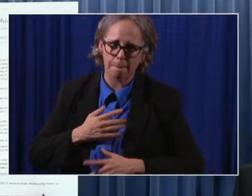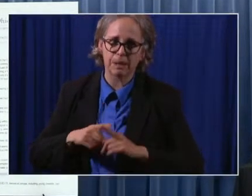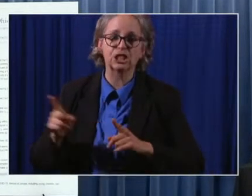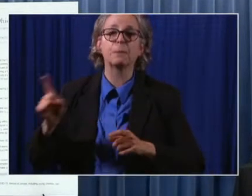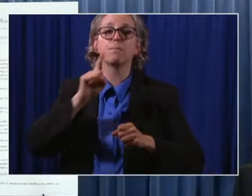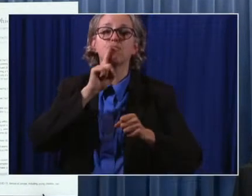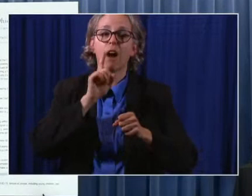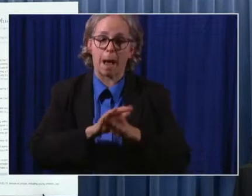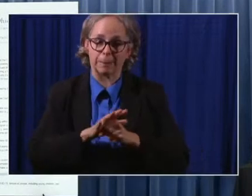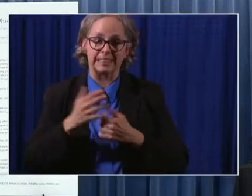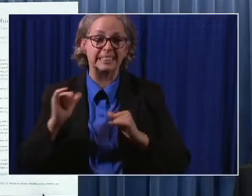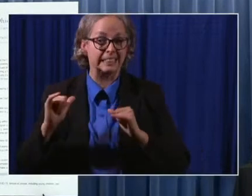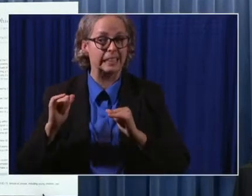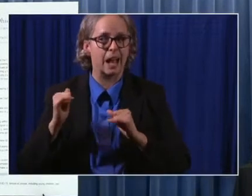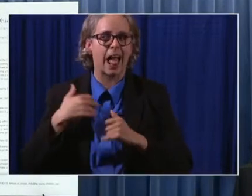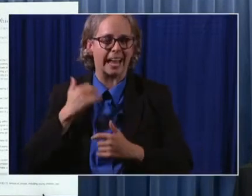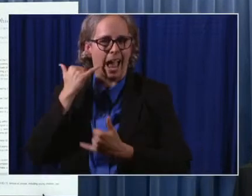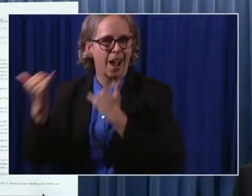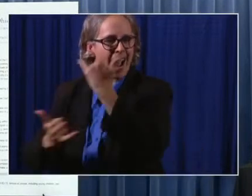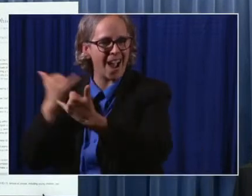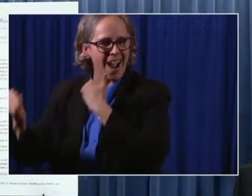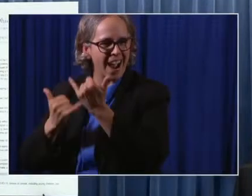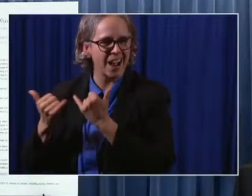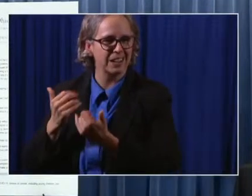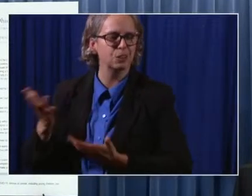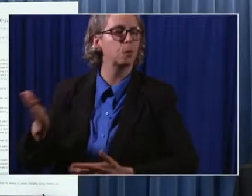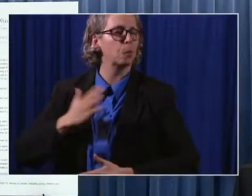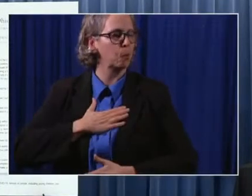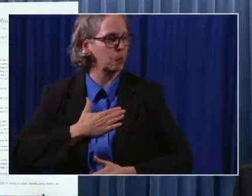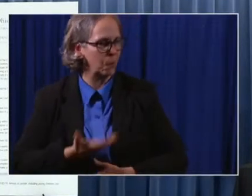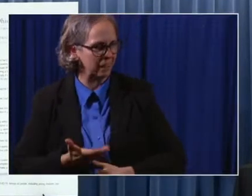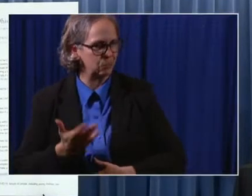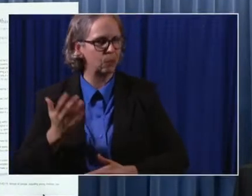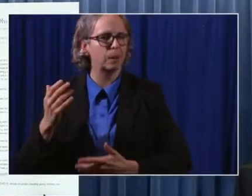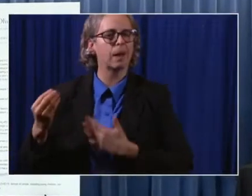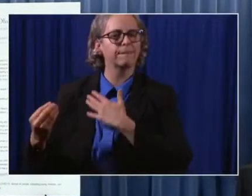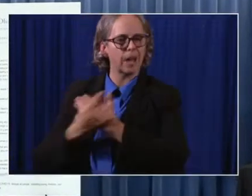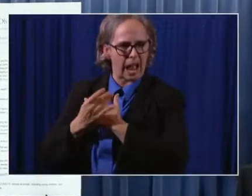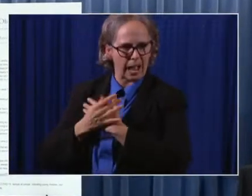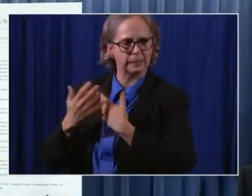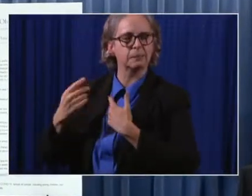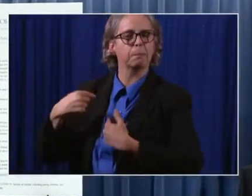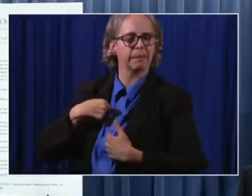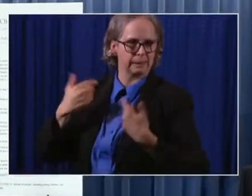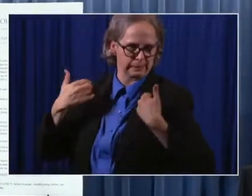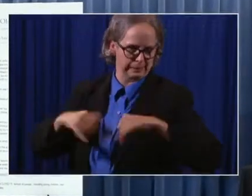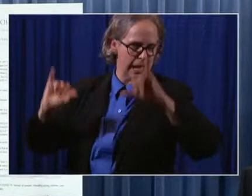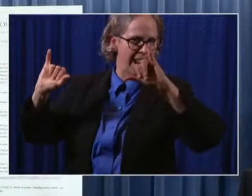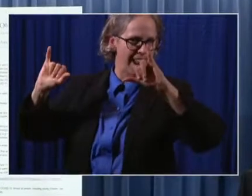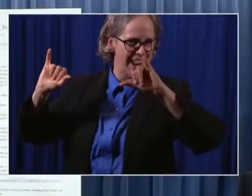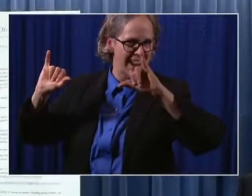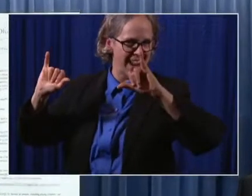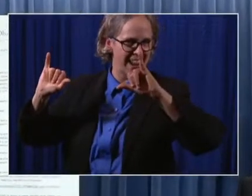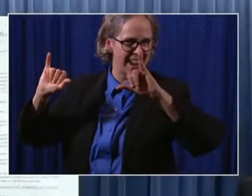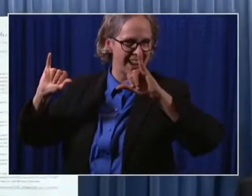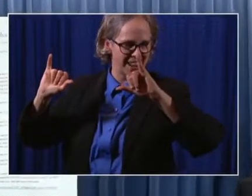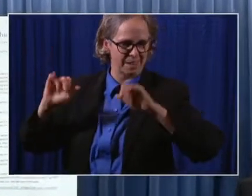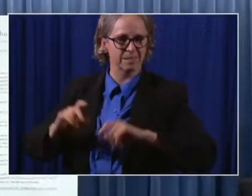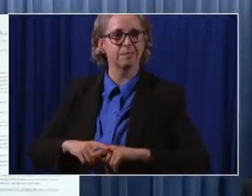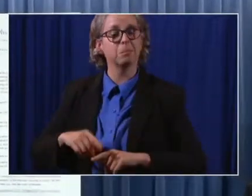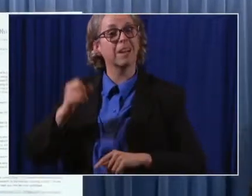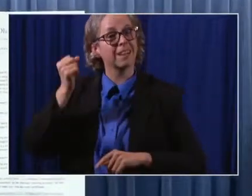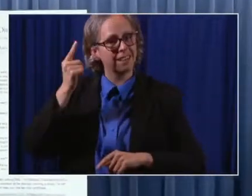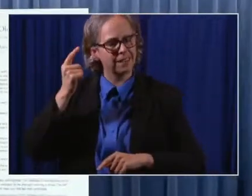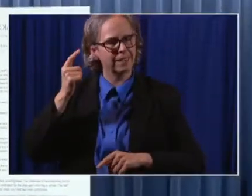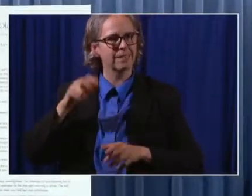away, and she'll be available to continue advising me and our office as we move through this pandemic. Fran